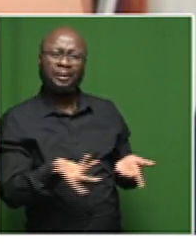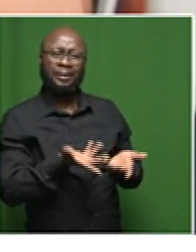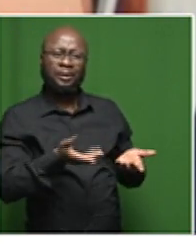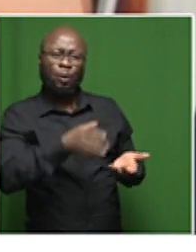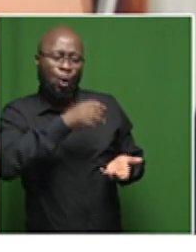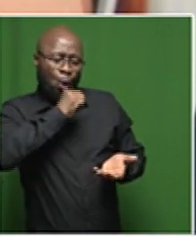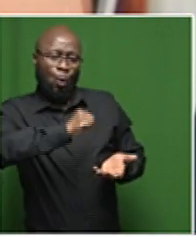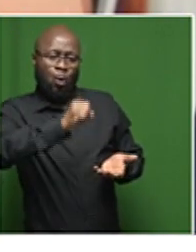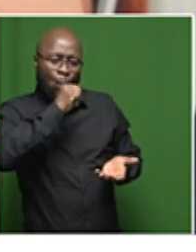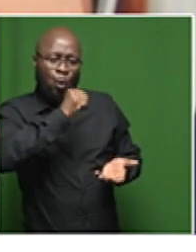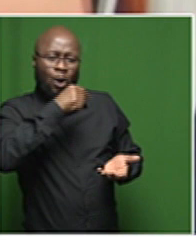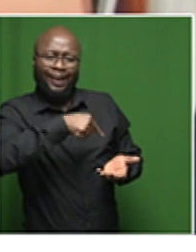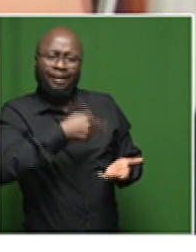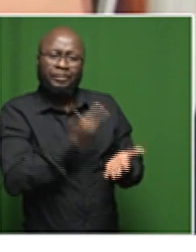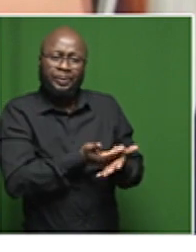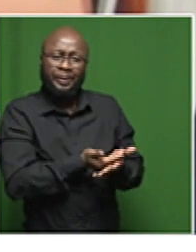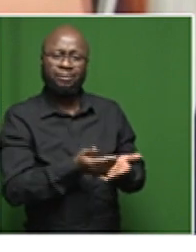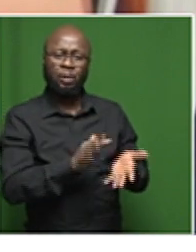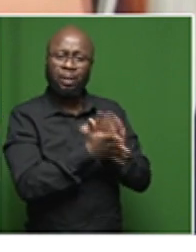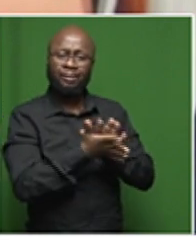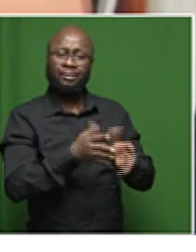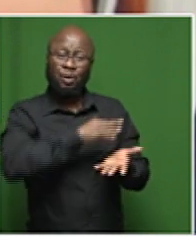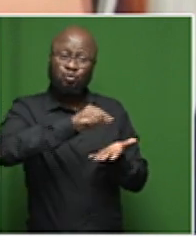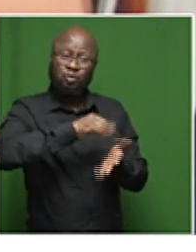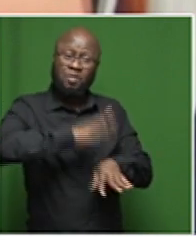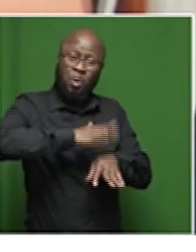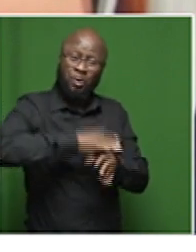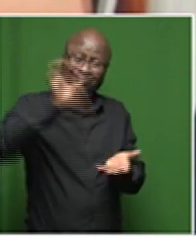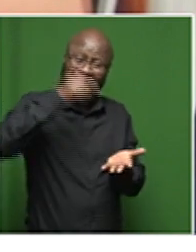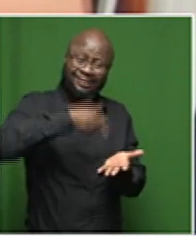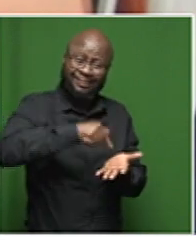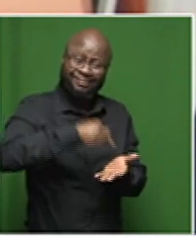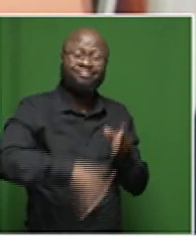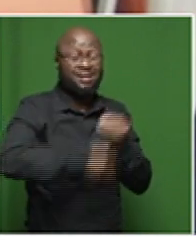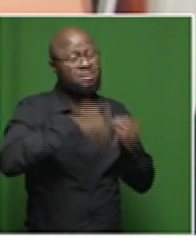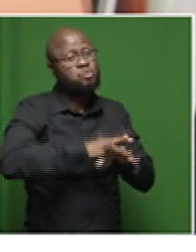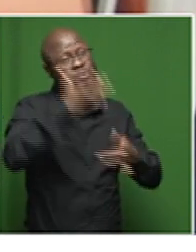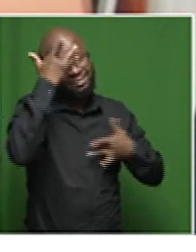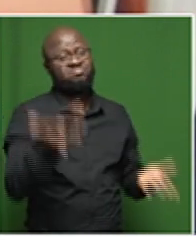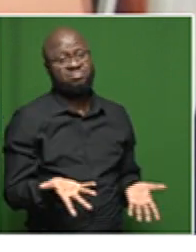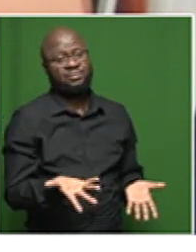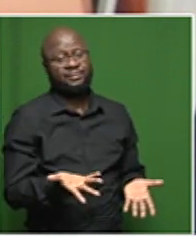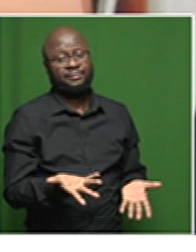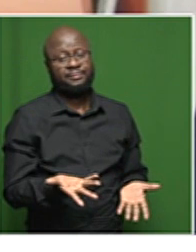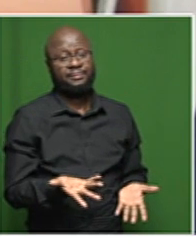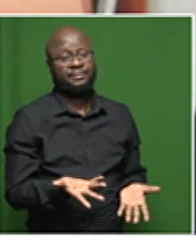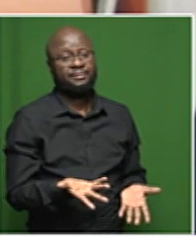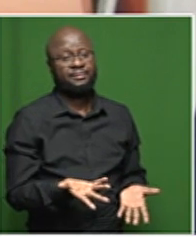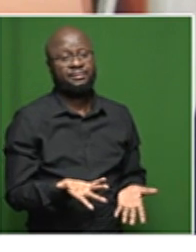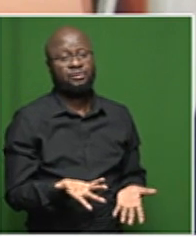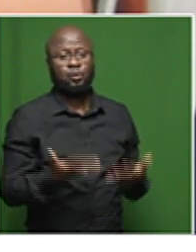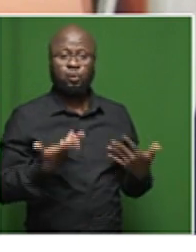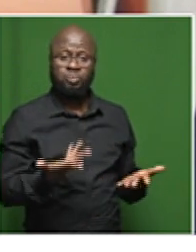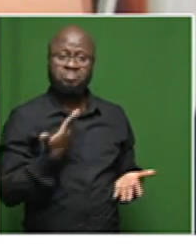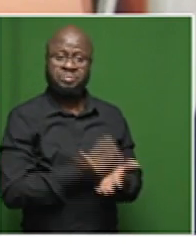then conditions like diabetes, or even the conditions that are before diabetes, they can also contribute